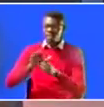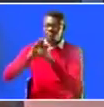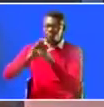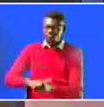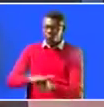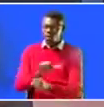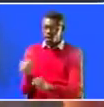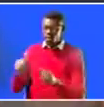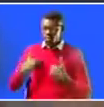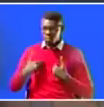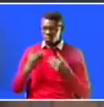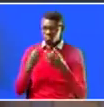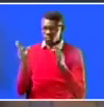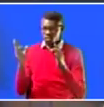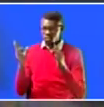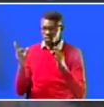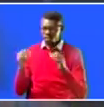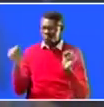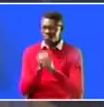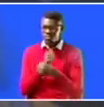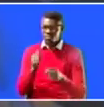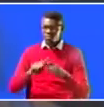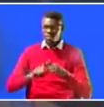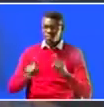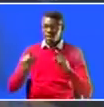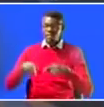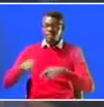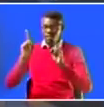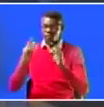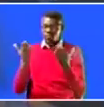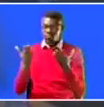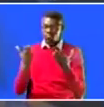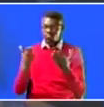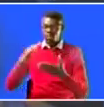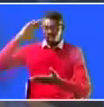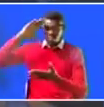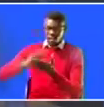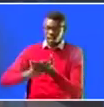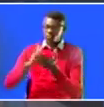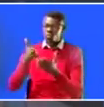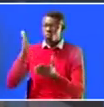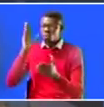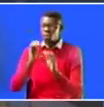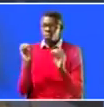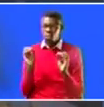freedoms. But to the extent that they uphold these values on their own and they believe in them, that there is no God,